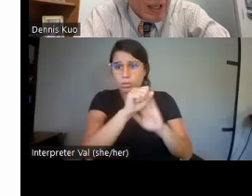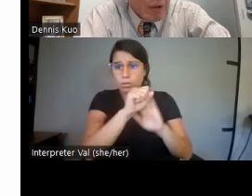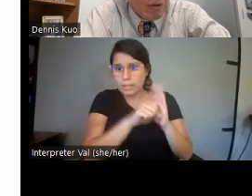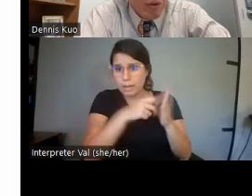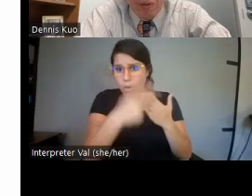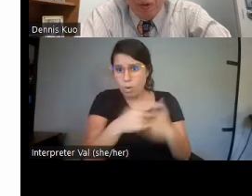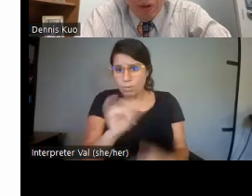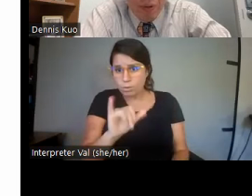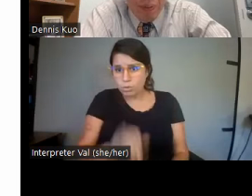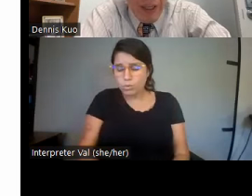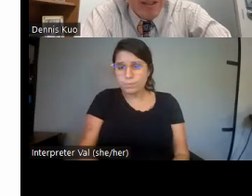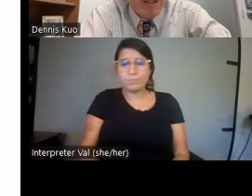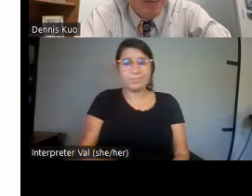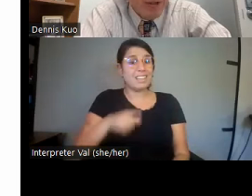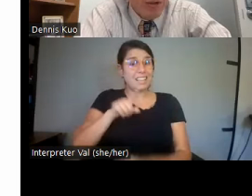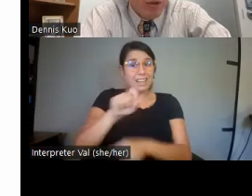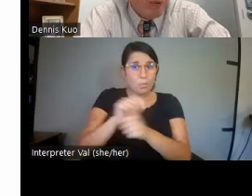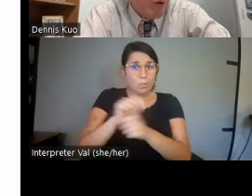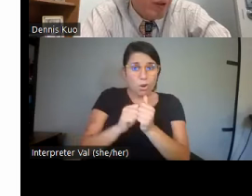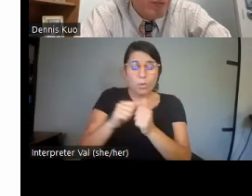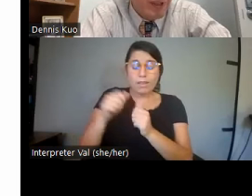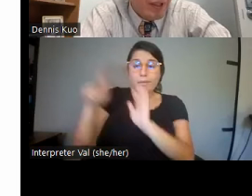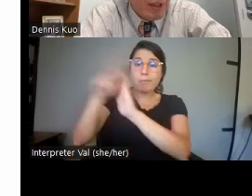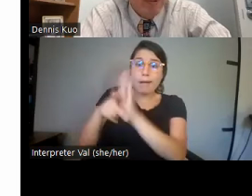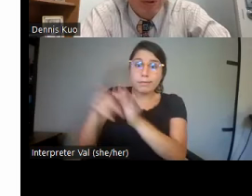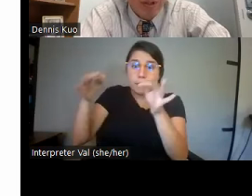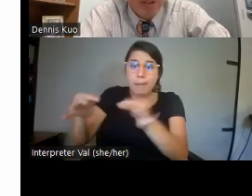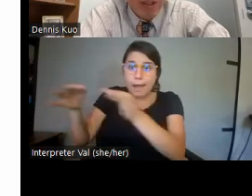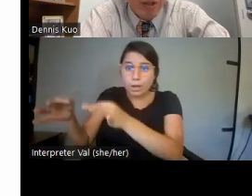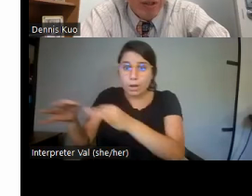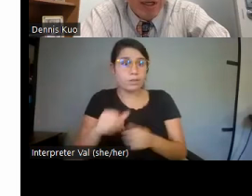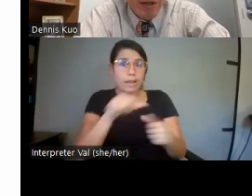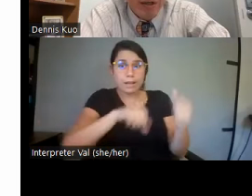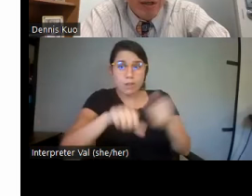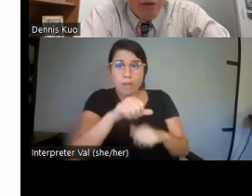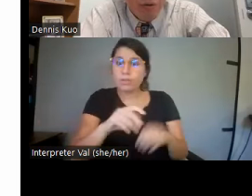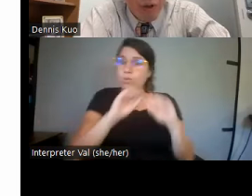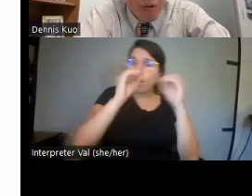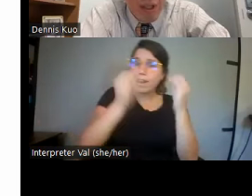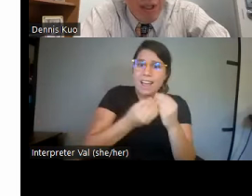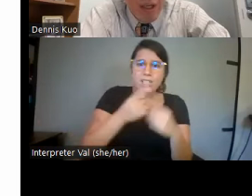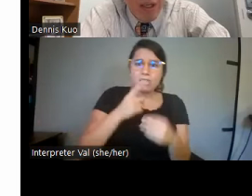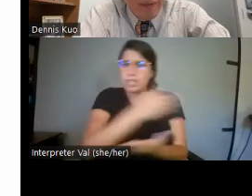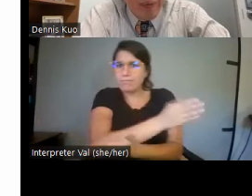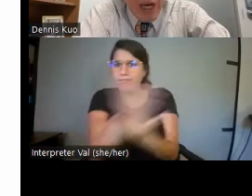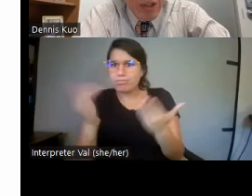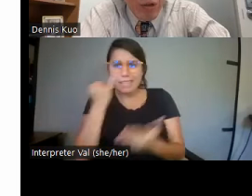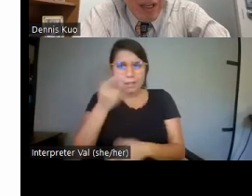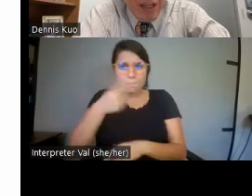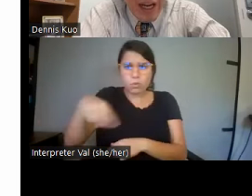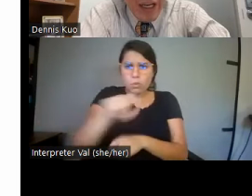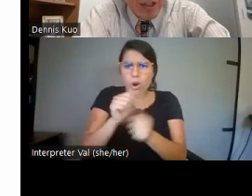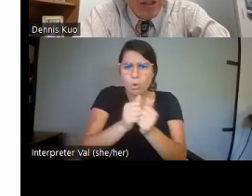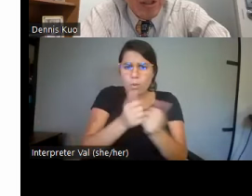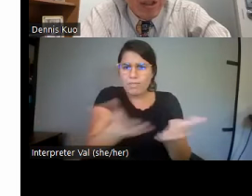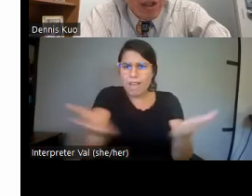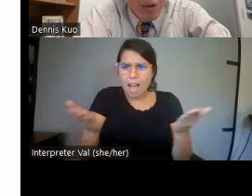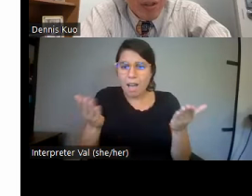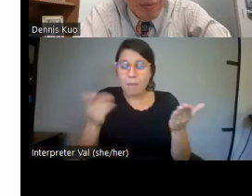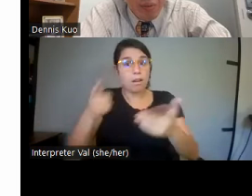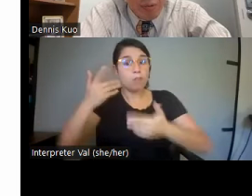with stakeholders, when working with policymakers, when working with each other and organizations, I encourage folks, as they're taking action,